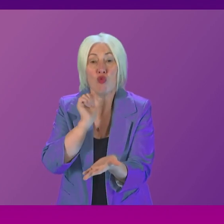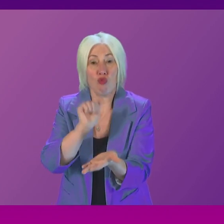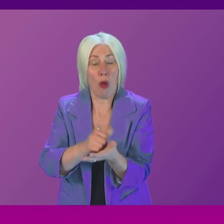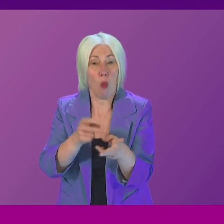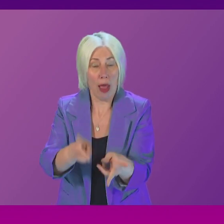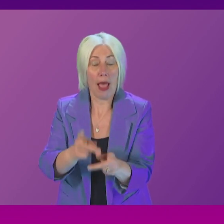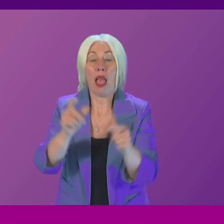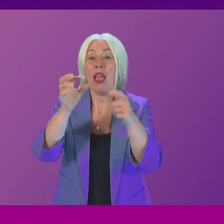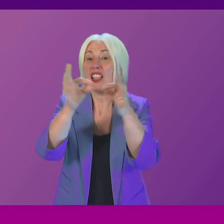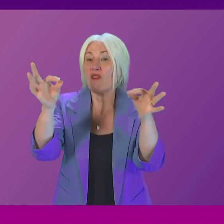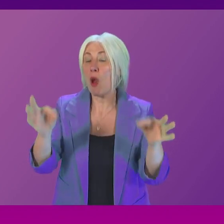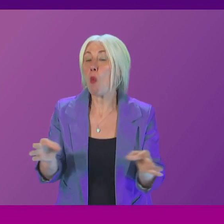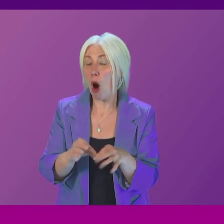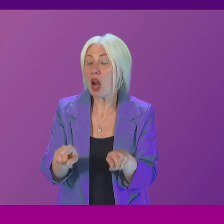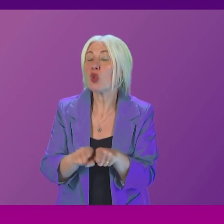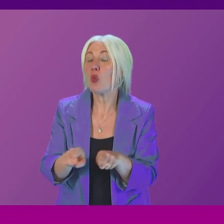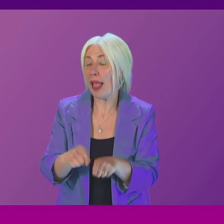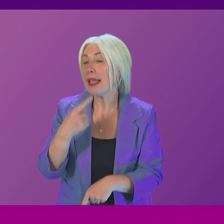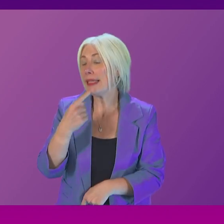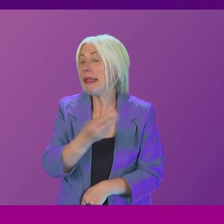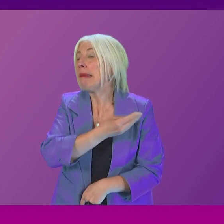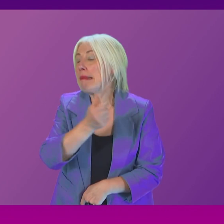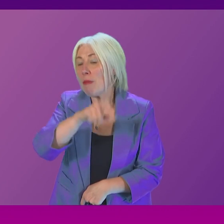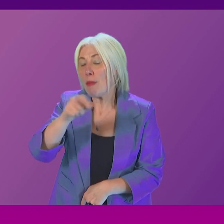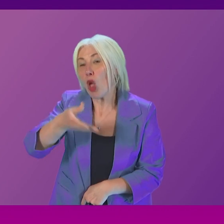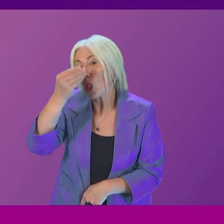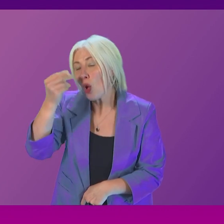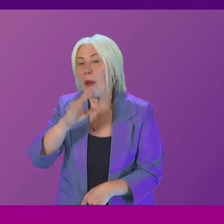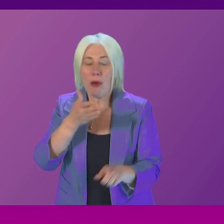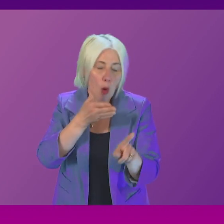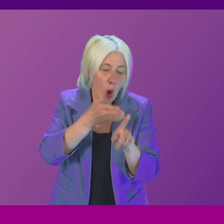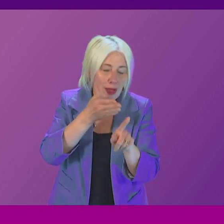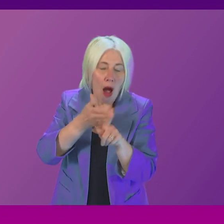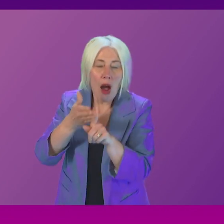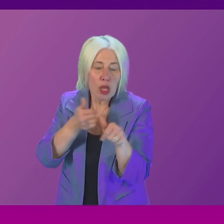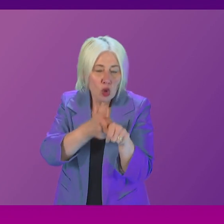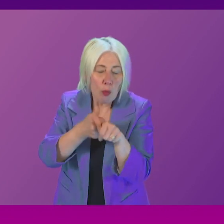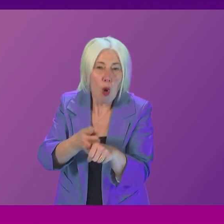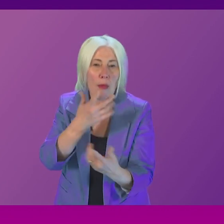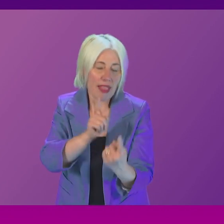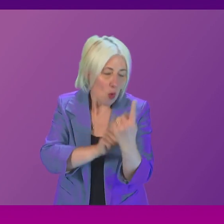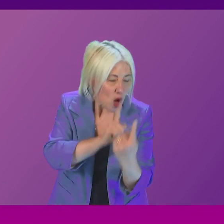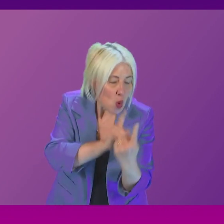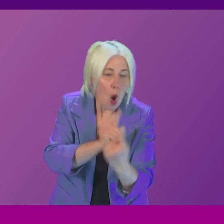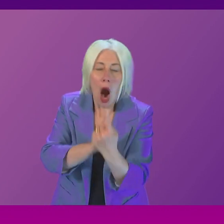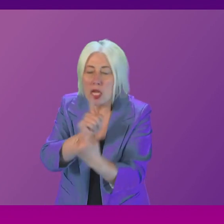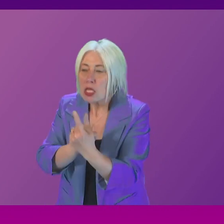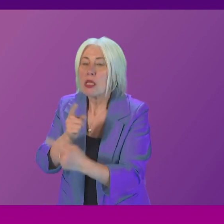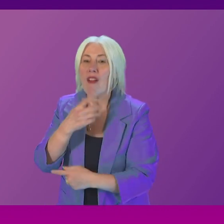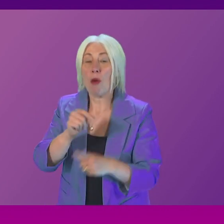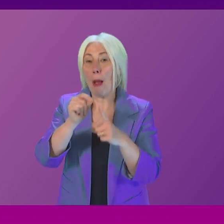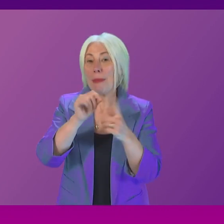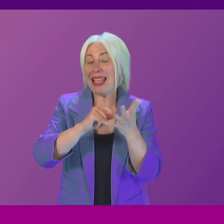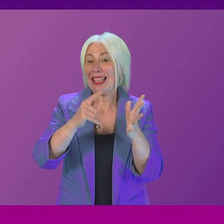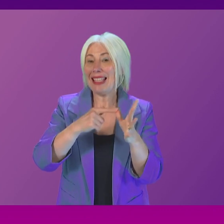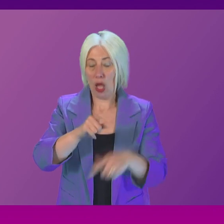framework also recognises that some learners may need more targeted support, for example, that one-to-one support from a PSA, from